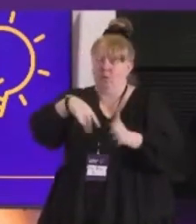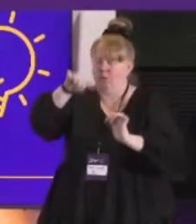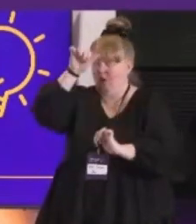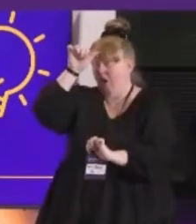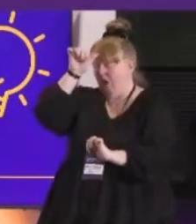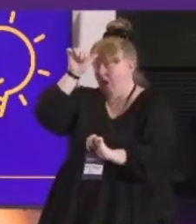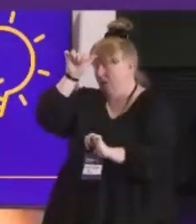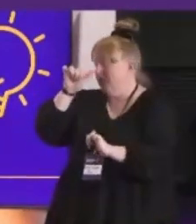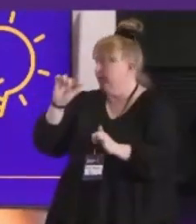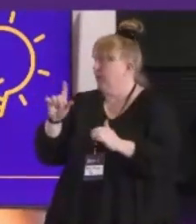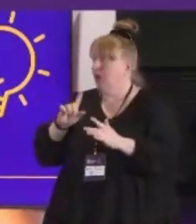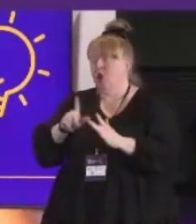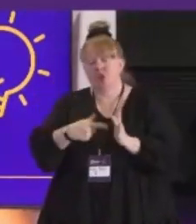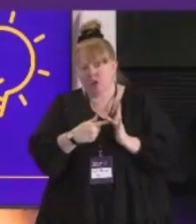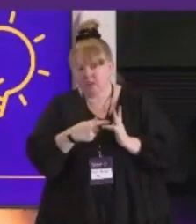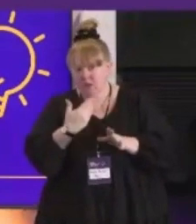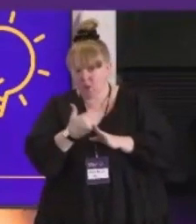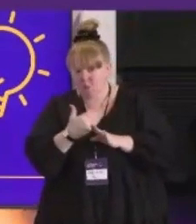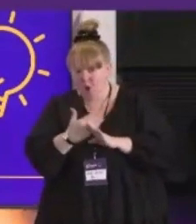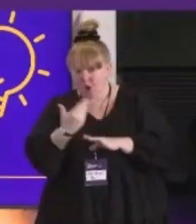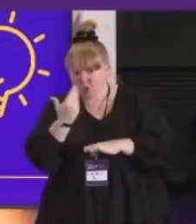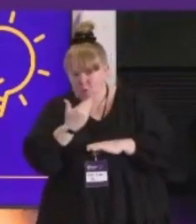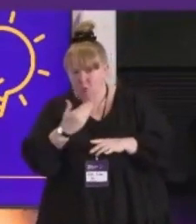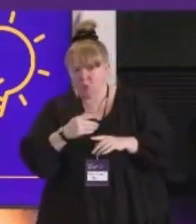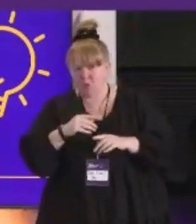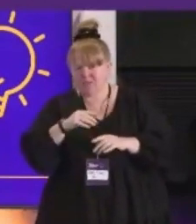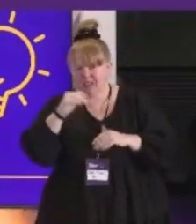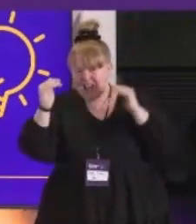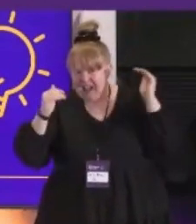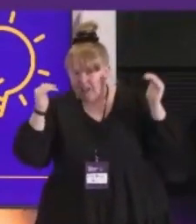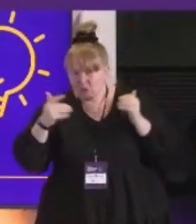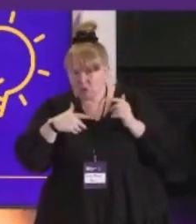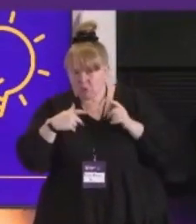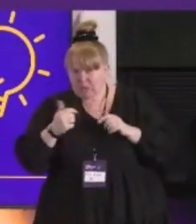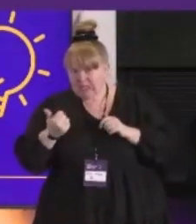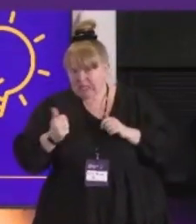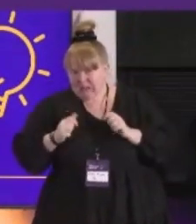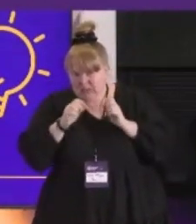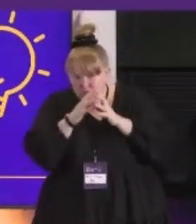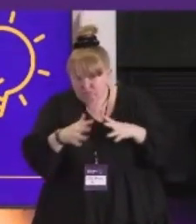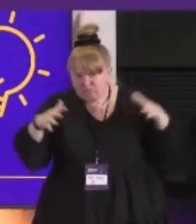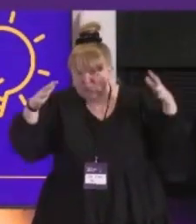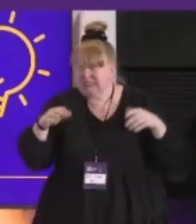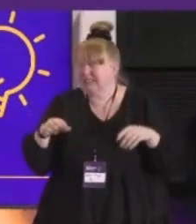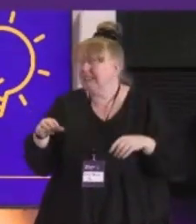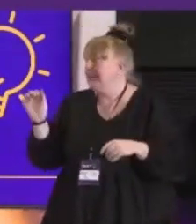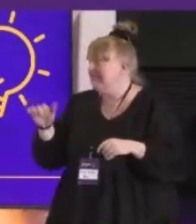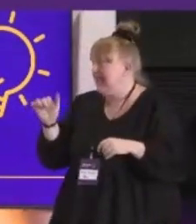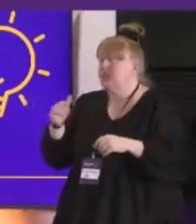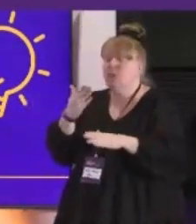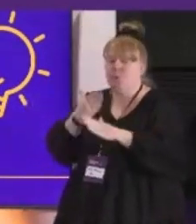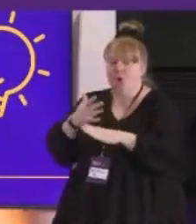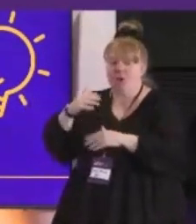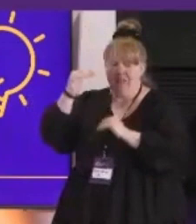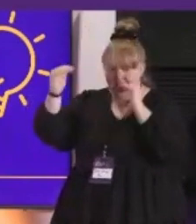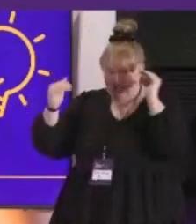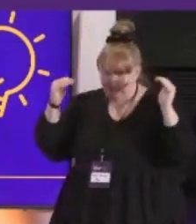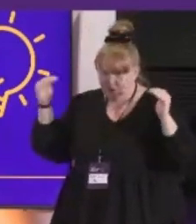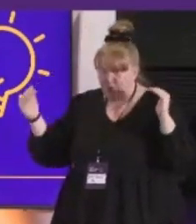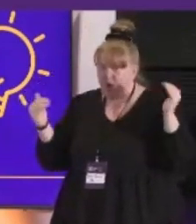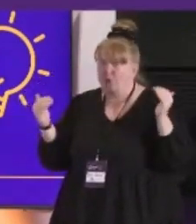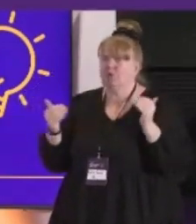working with schools. Are you also working with adults? Is it part of a sort of mission to grow that? Absolutely. We work with adults. We have lots of